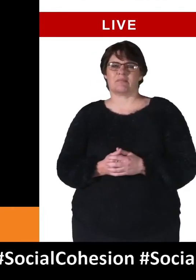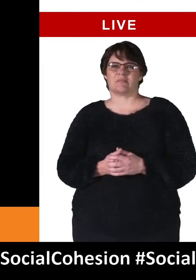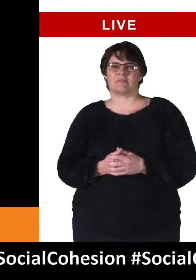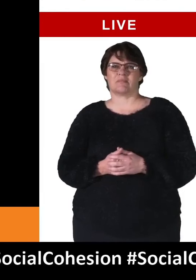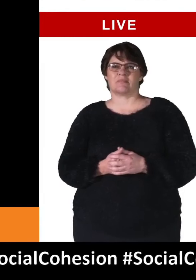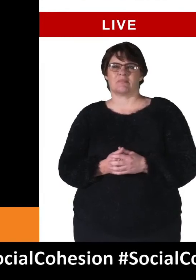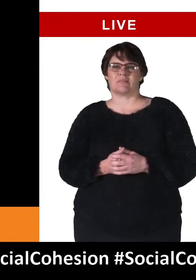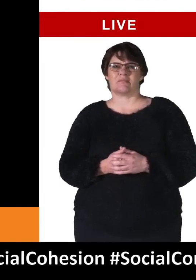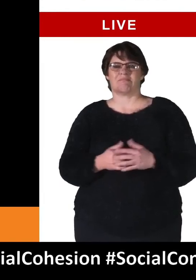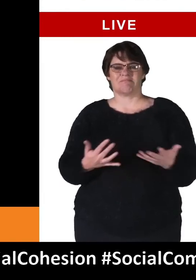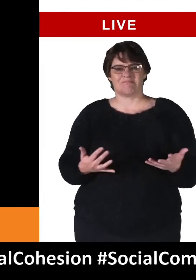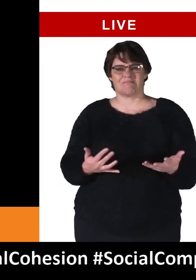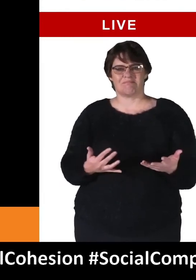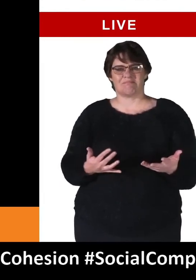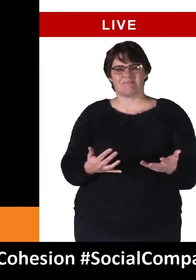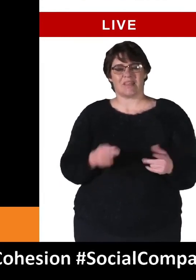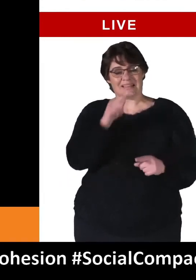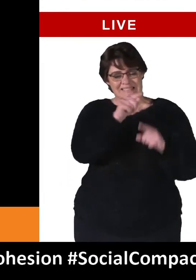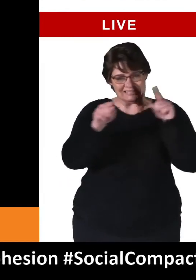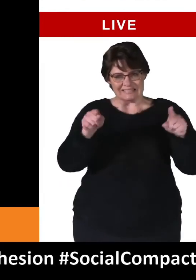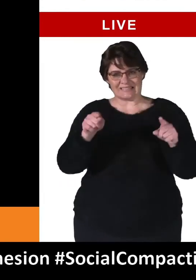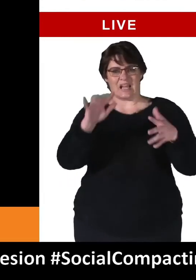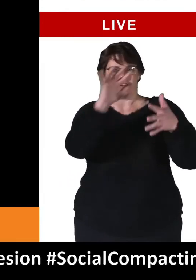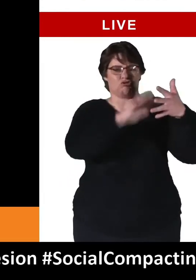lens of the Indulamithi scenarios.